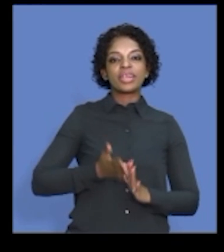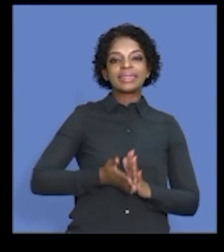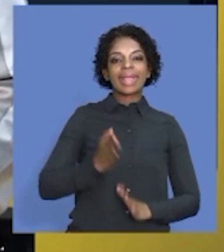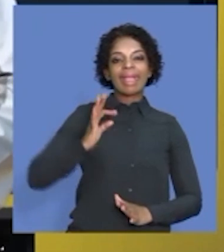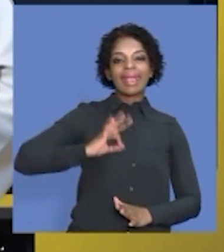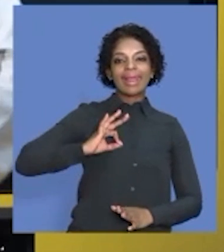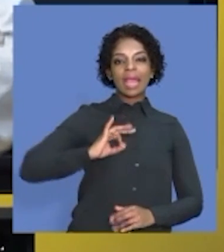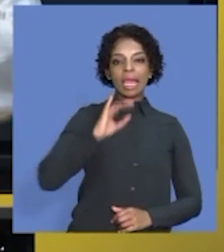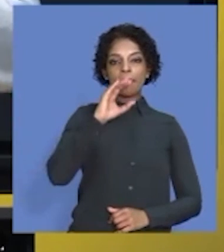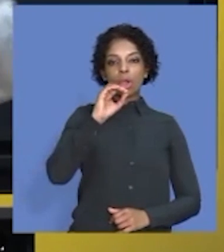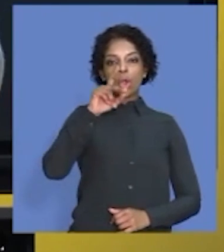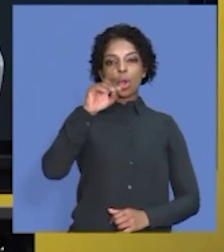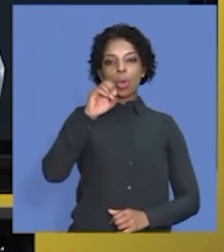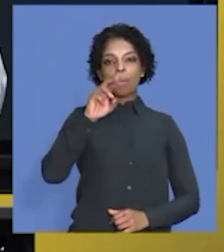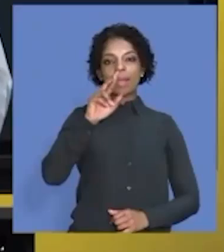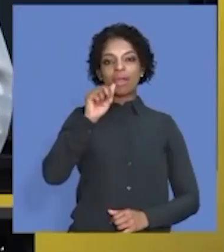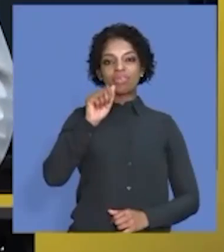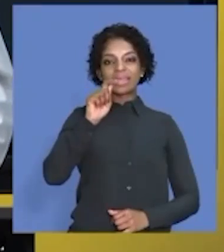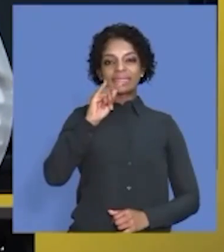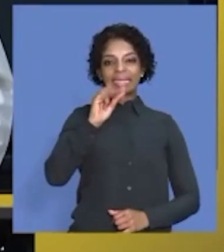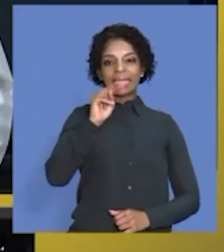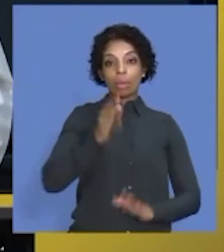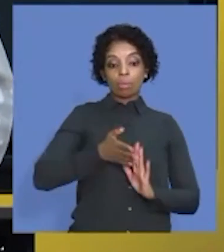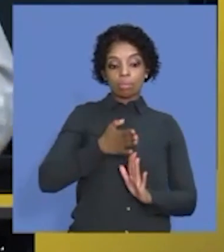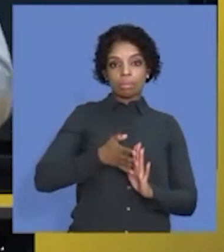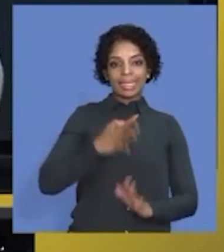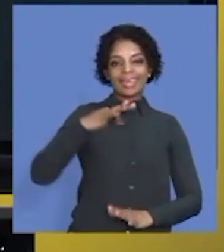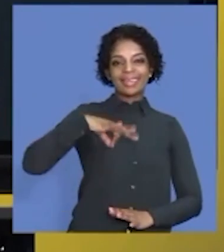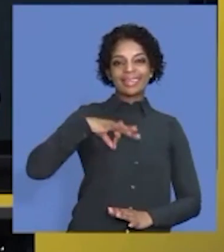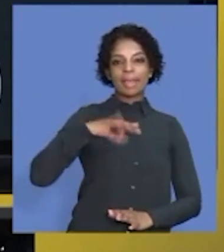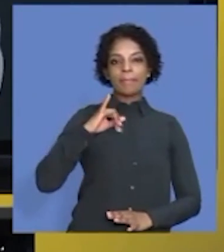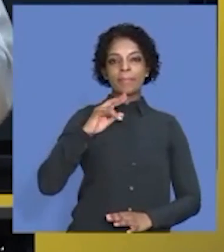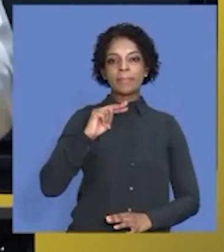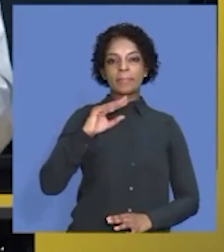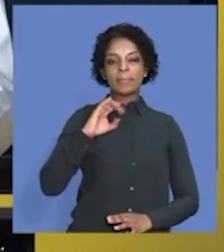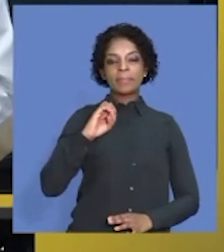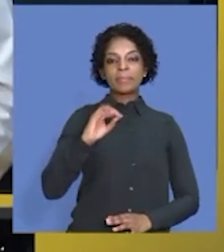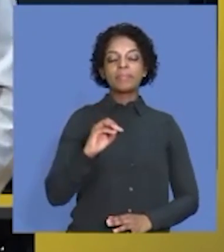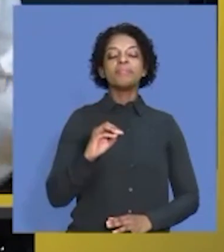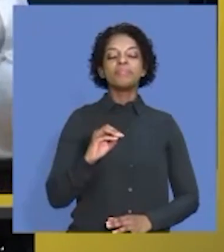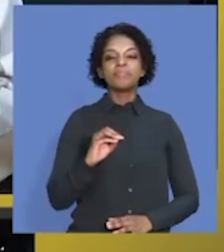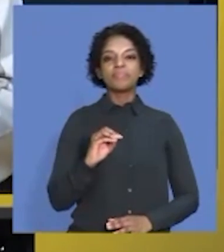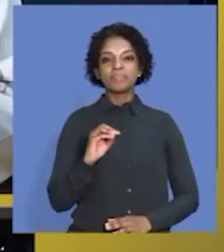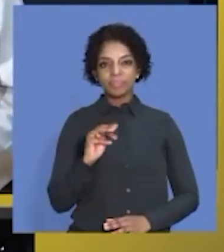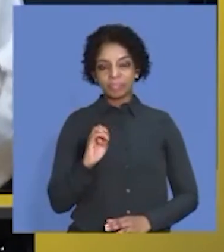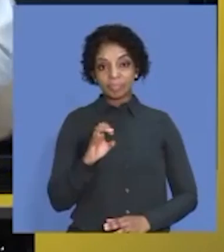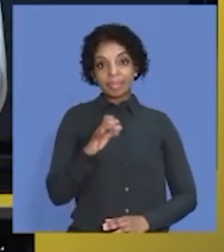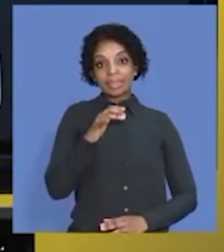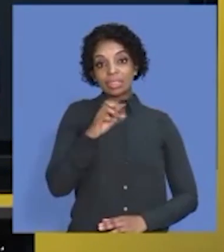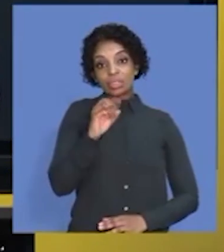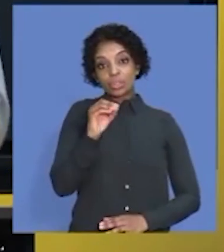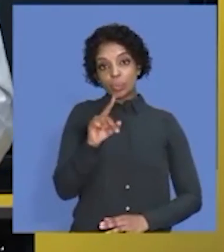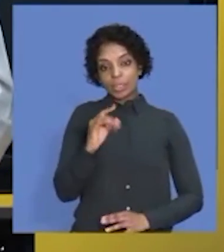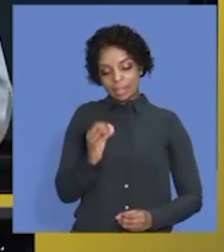token, if you are increasing your provision for bad debts, then your provision for bad debts adjustment